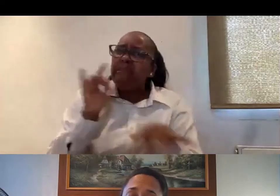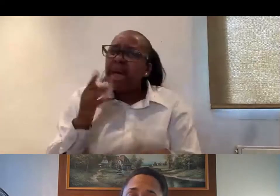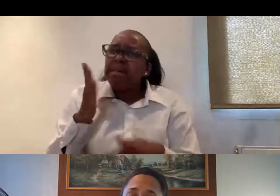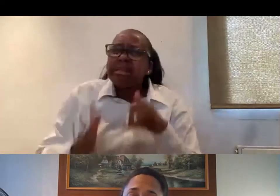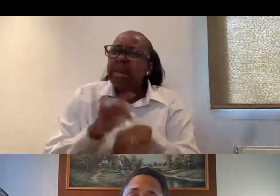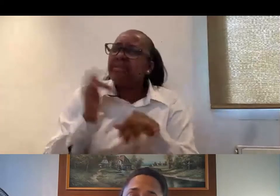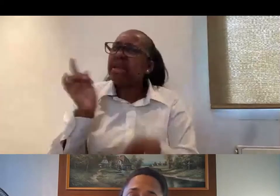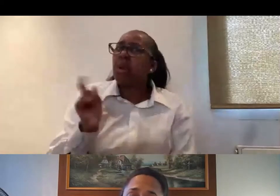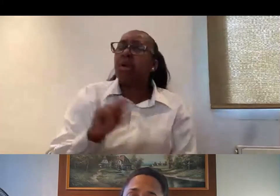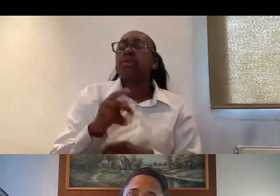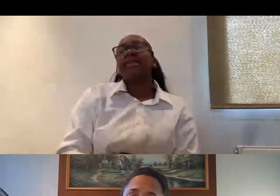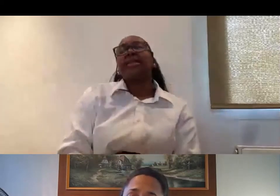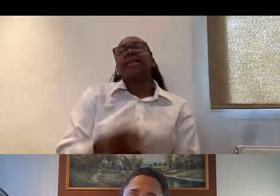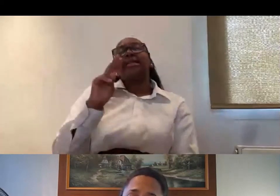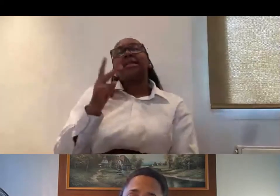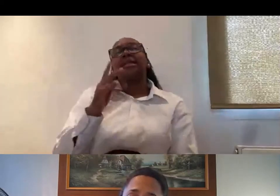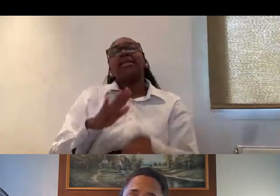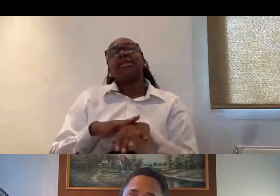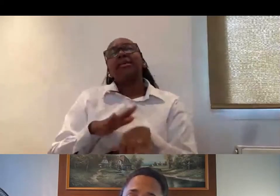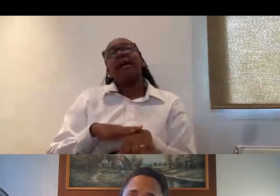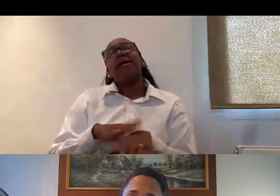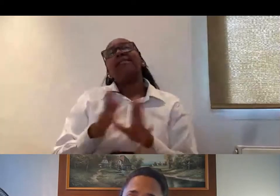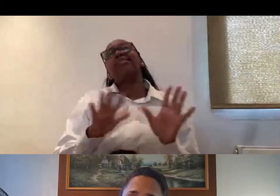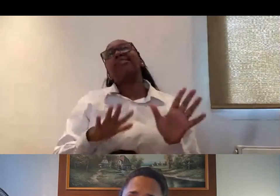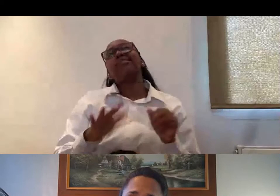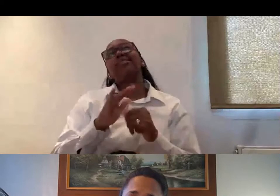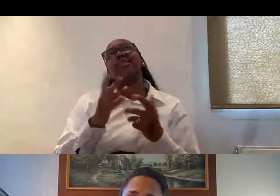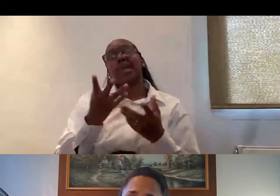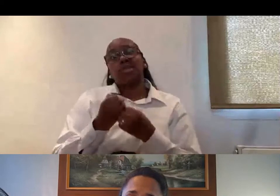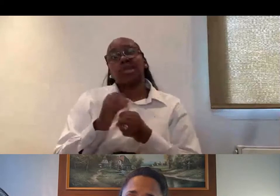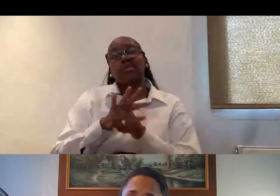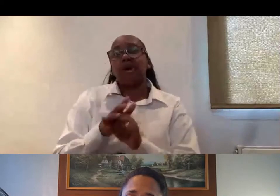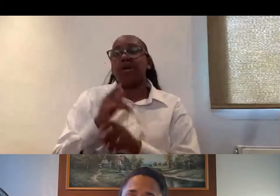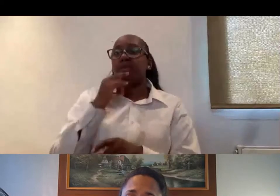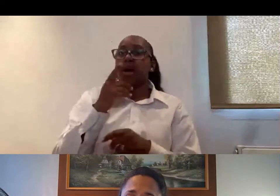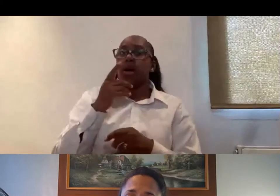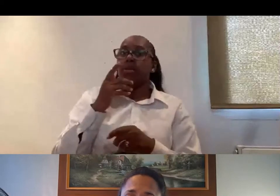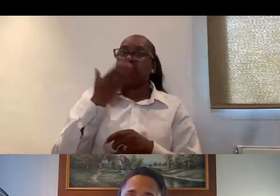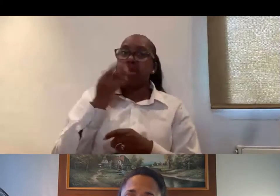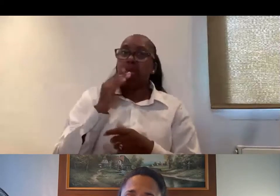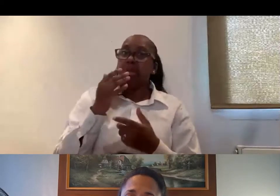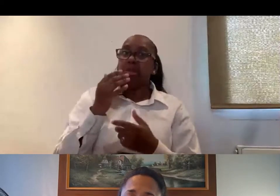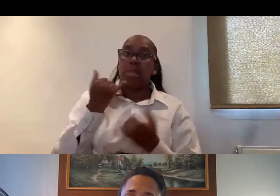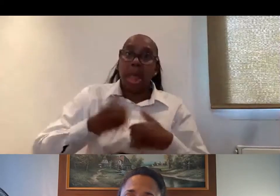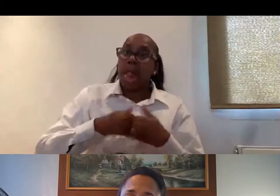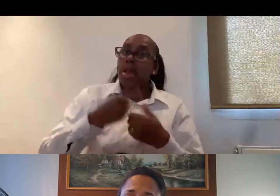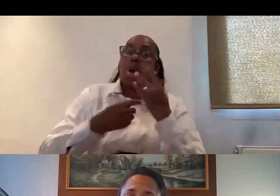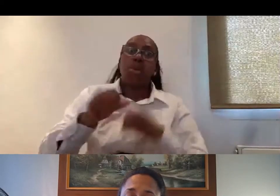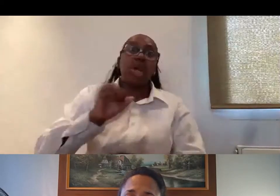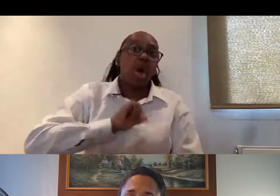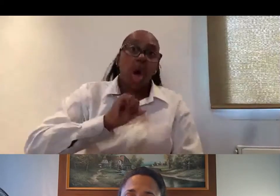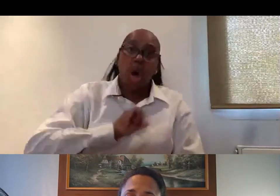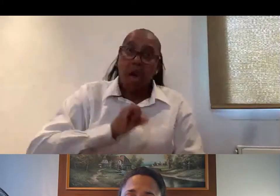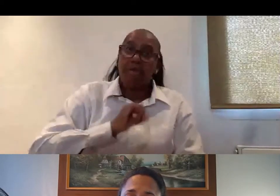round? the second time round, I wasn't, to start off with, I wasn't severely ill. I had a cough, I was